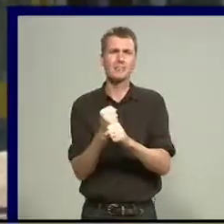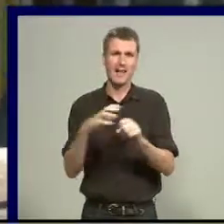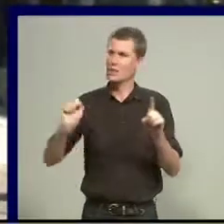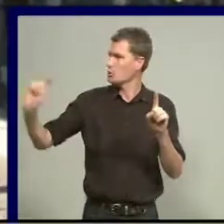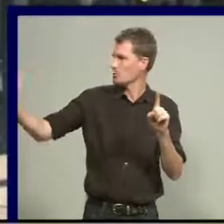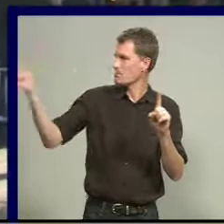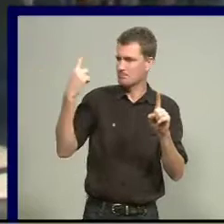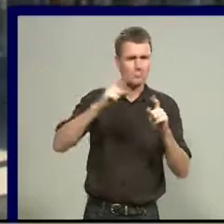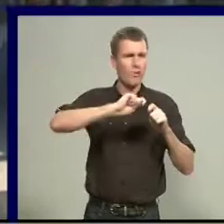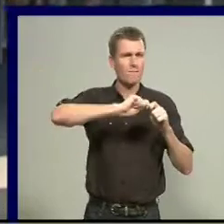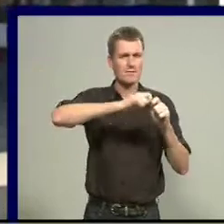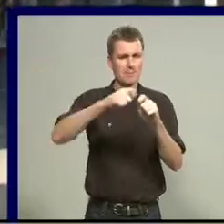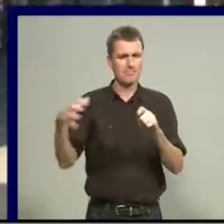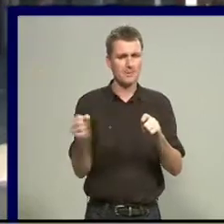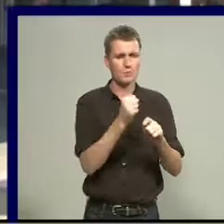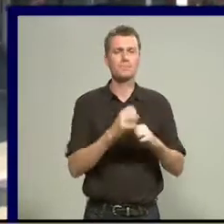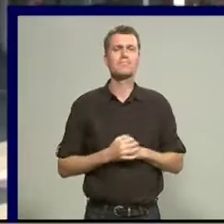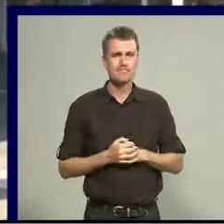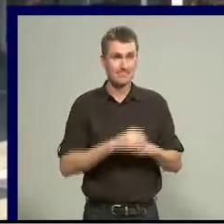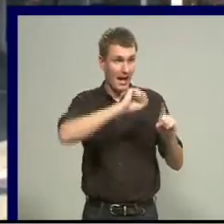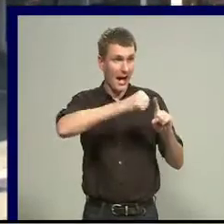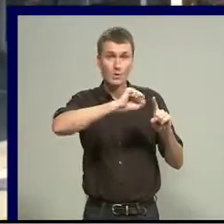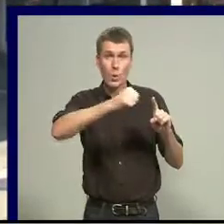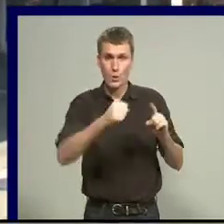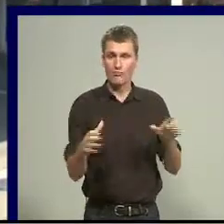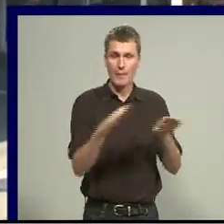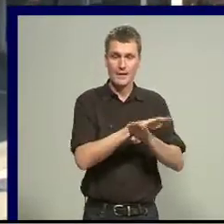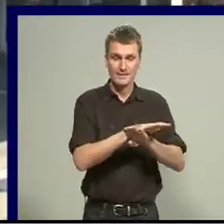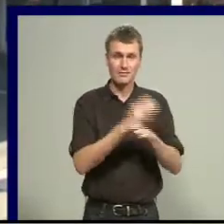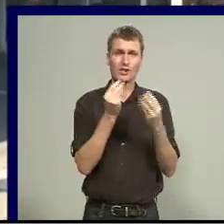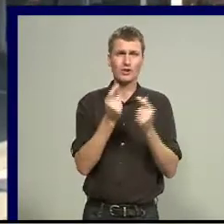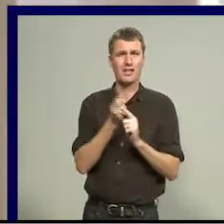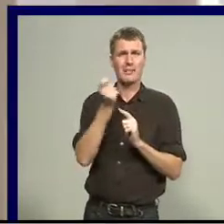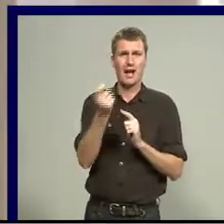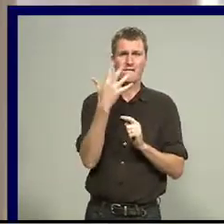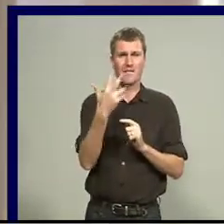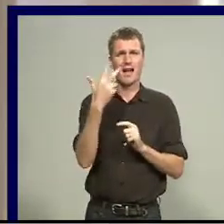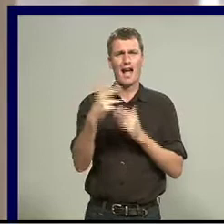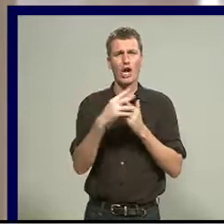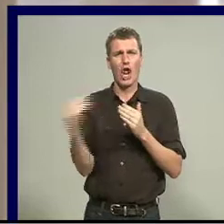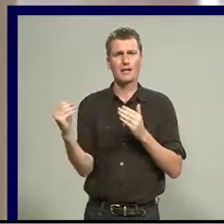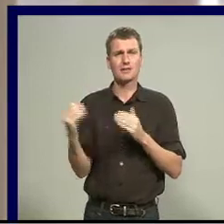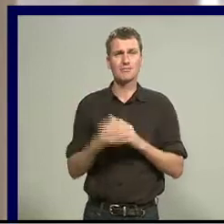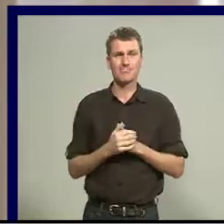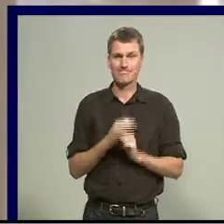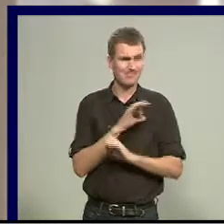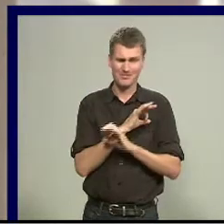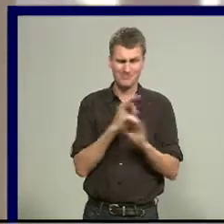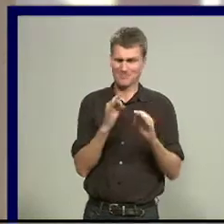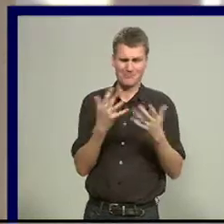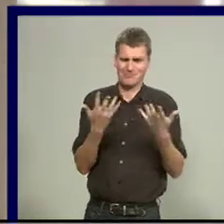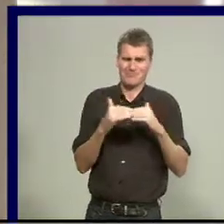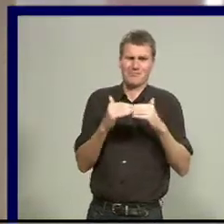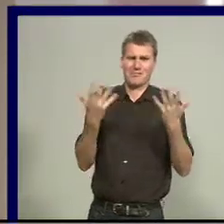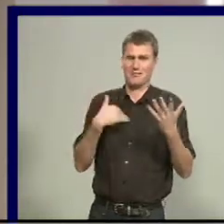repair the damages. To replace the handles cost the business owner $58, an inconvenient price to pay for